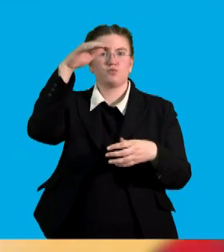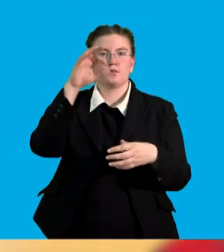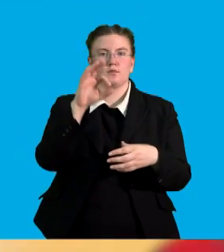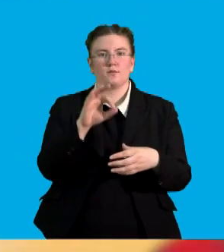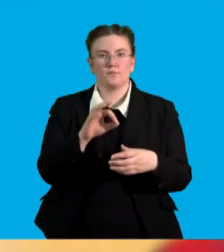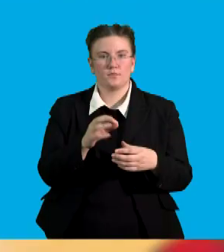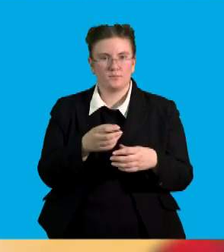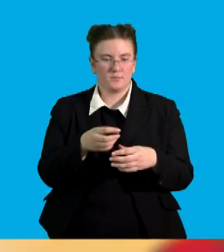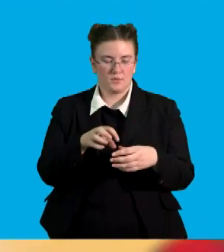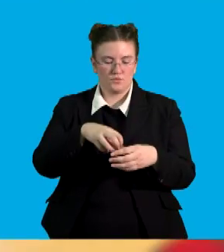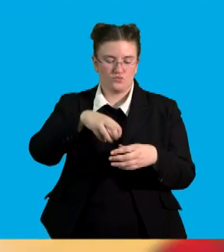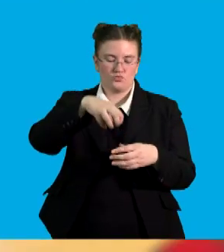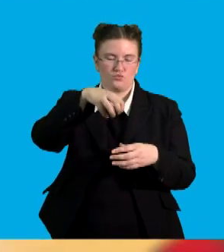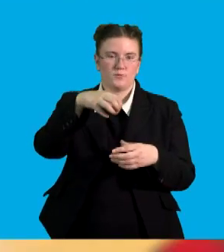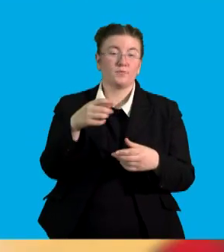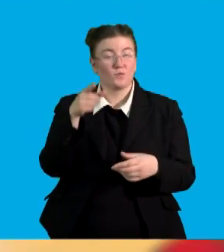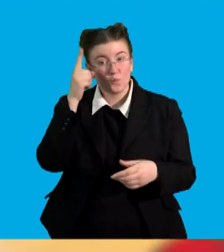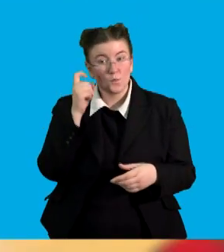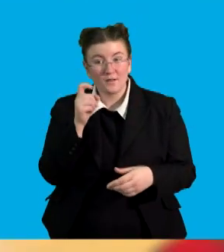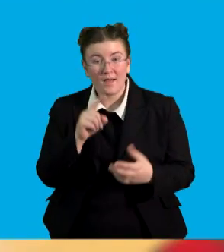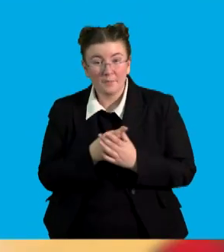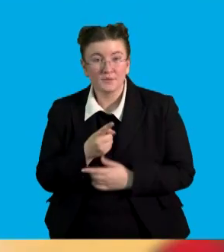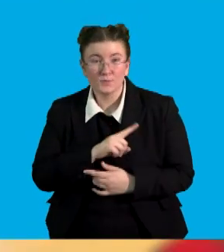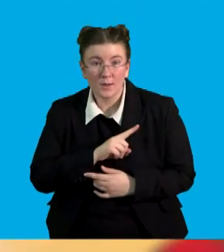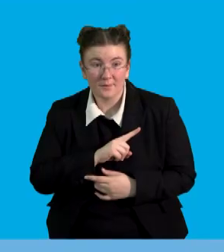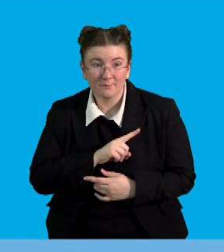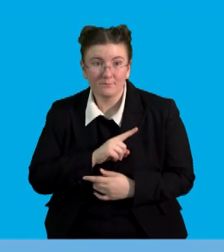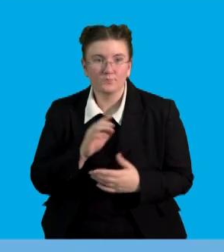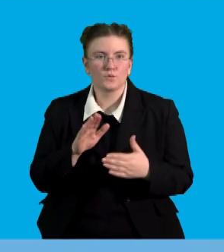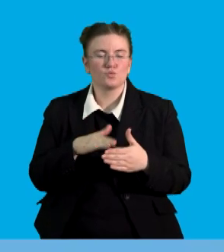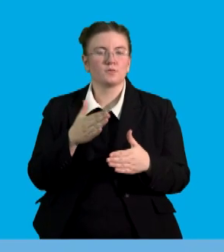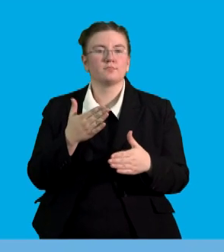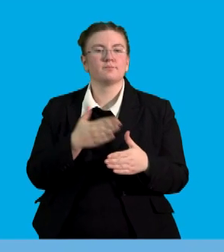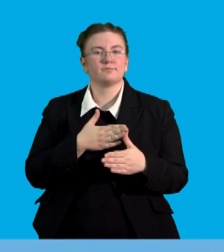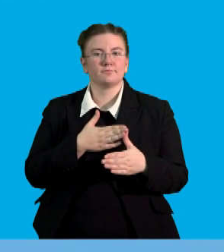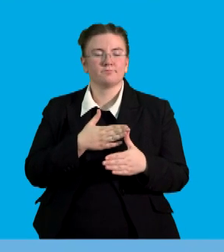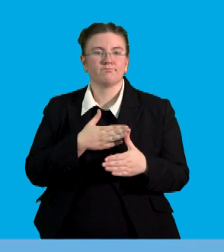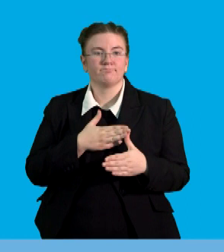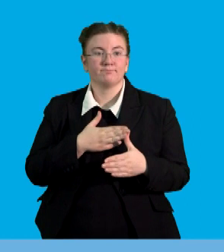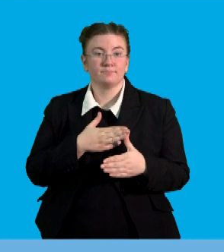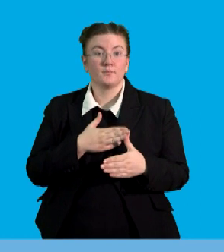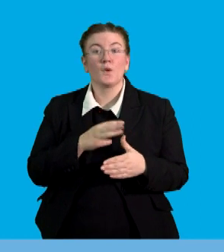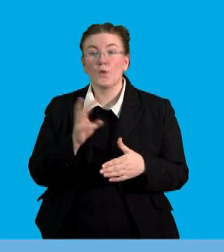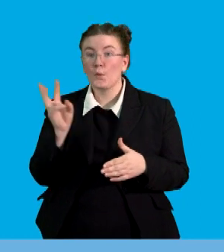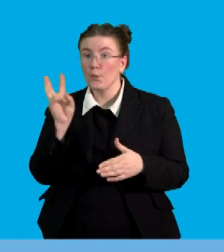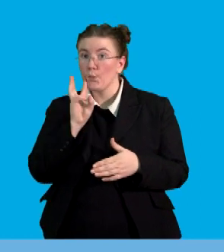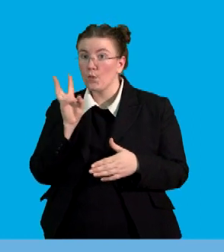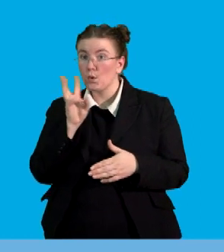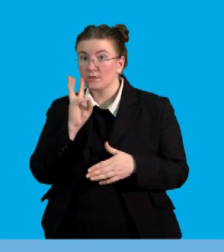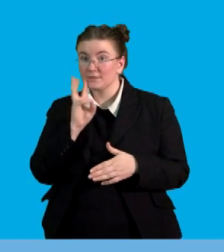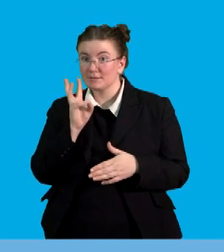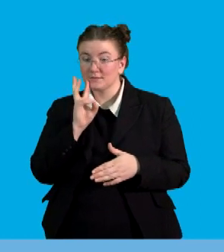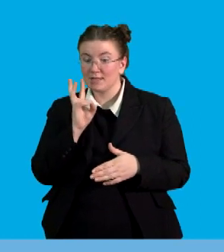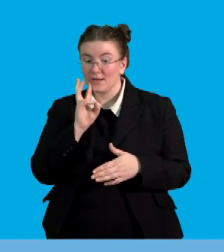water. Have you ever wondered why that happens? So the reason why that happens is the solid state of water